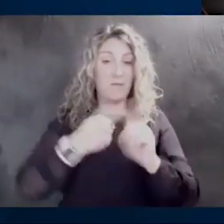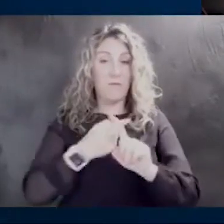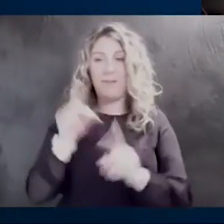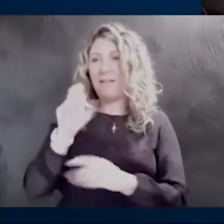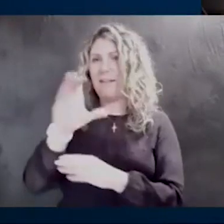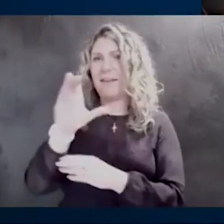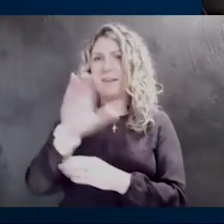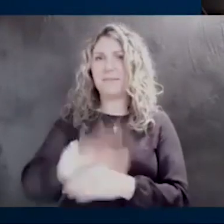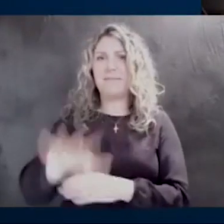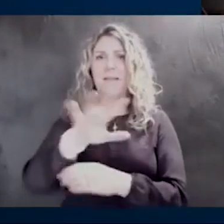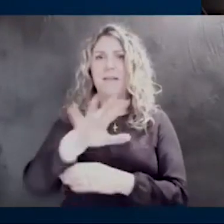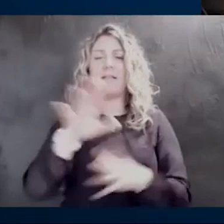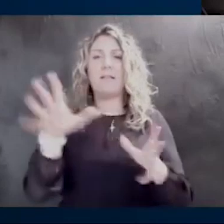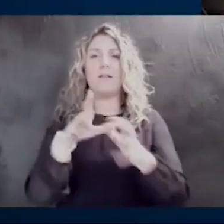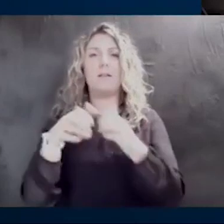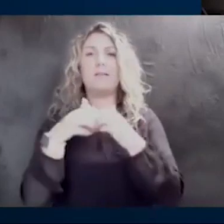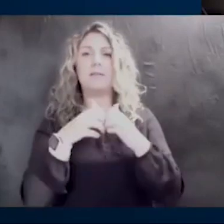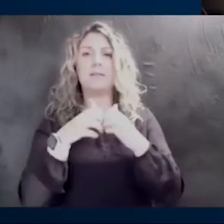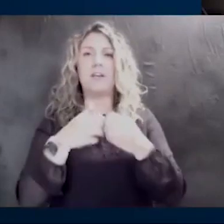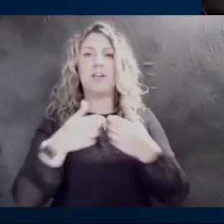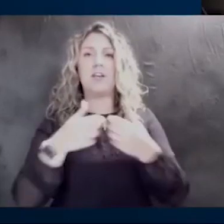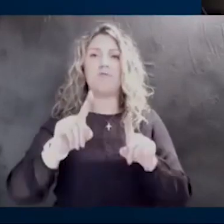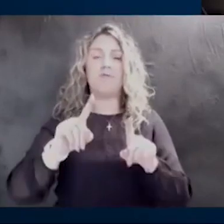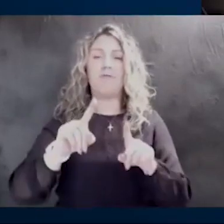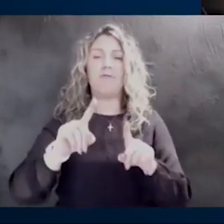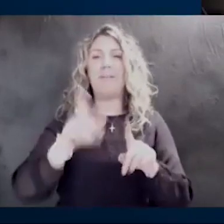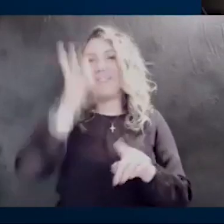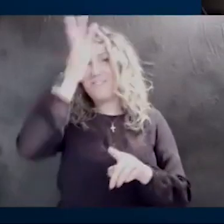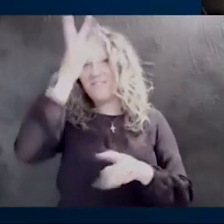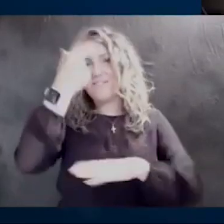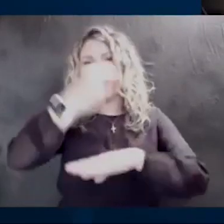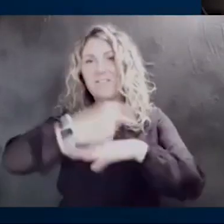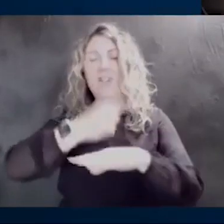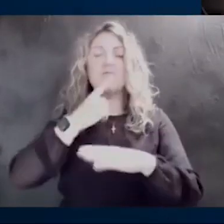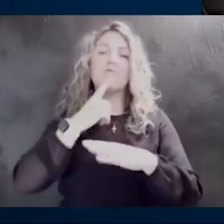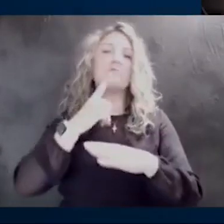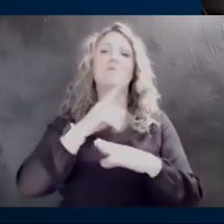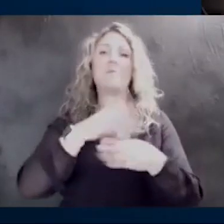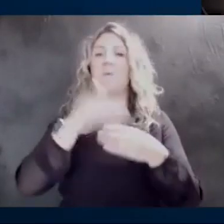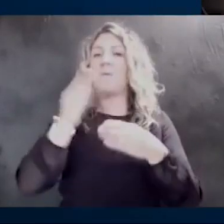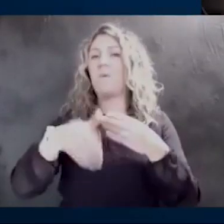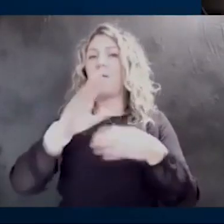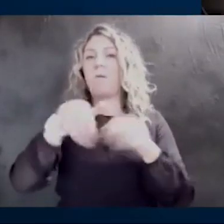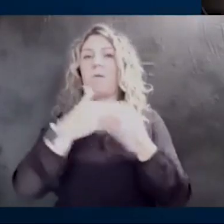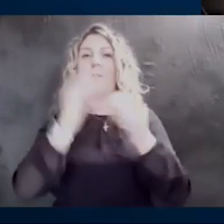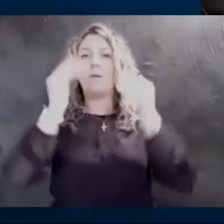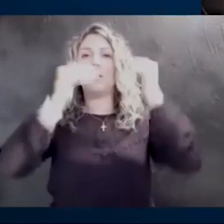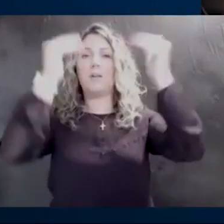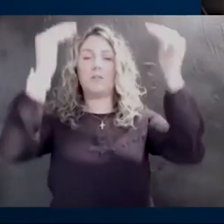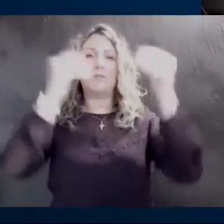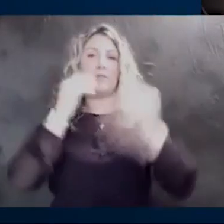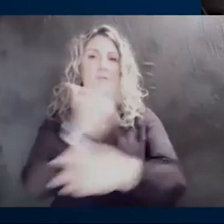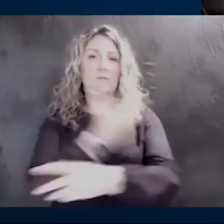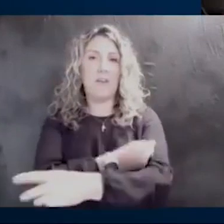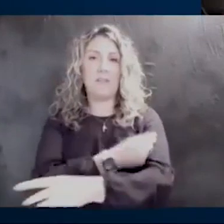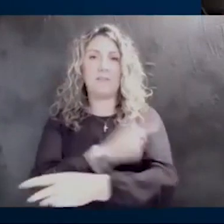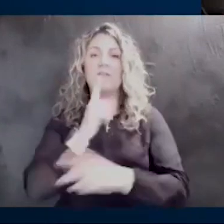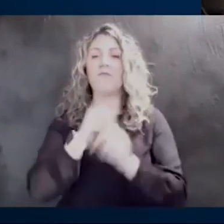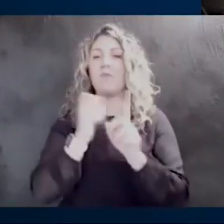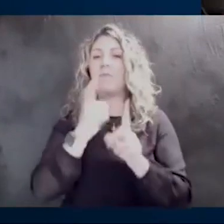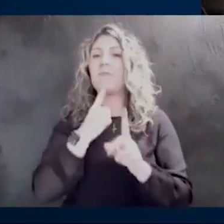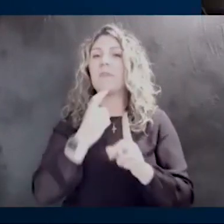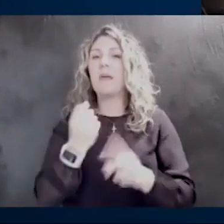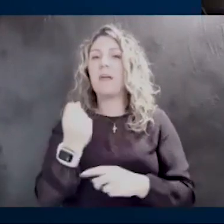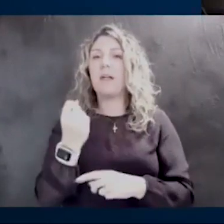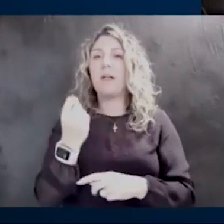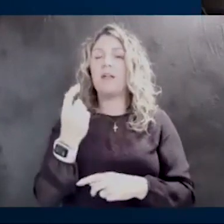with a family over Father's Day. All adults were vaccinated. There were kids there too. Of the 11 adults, 5